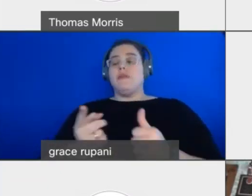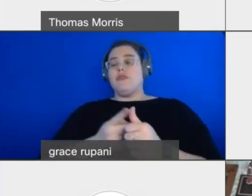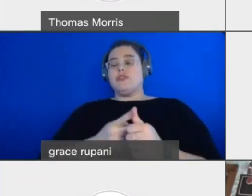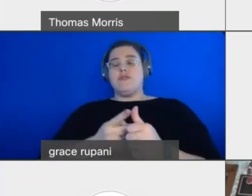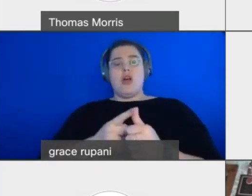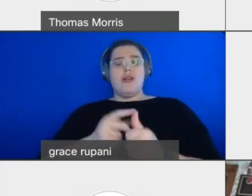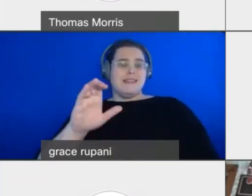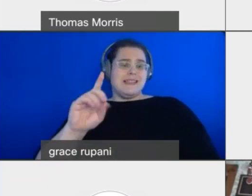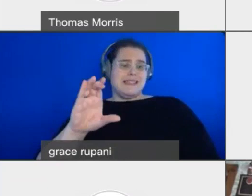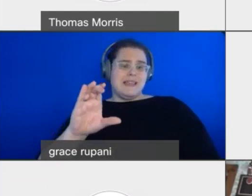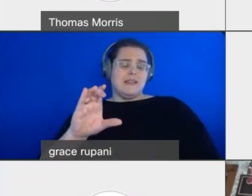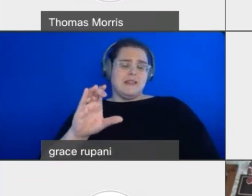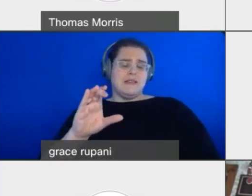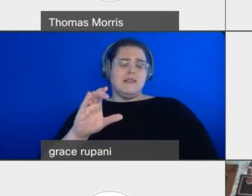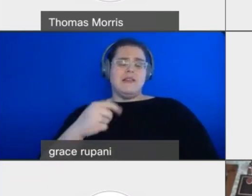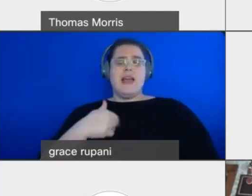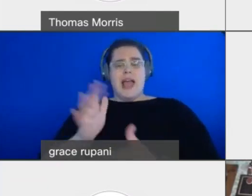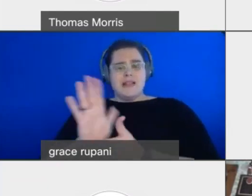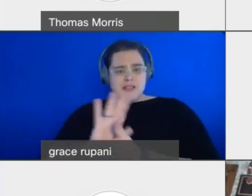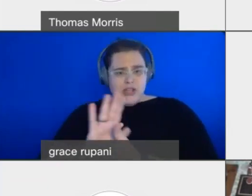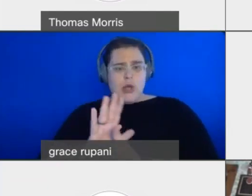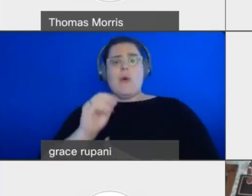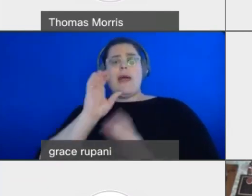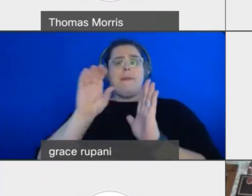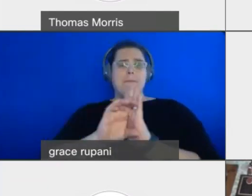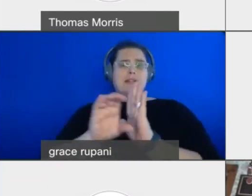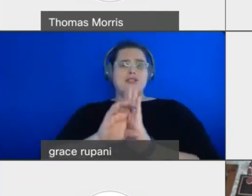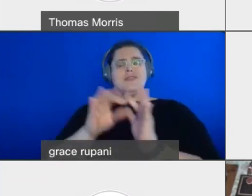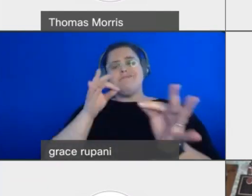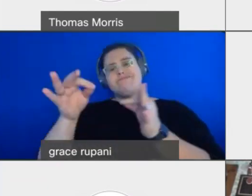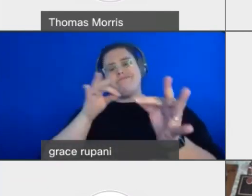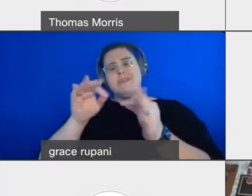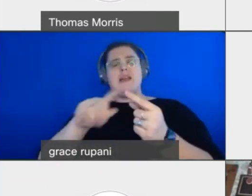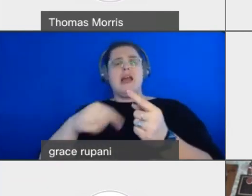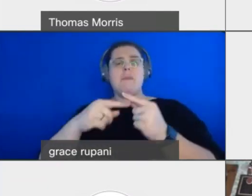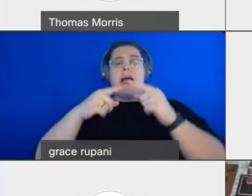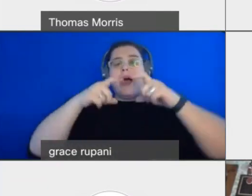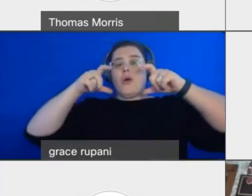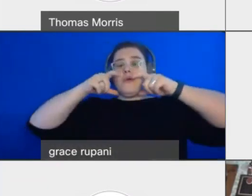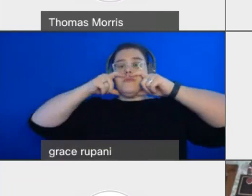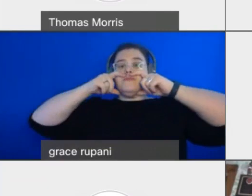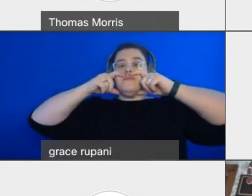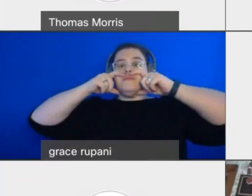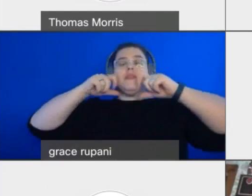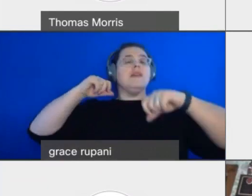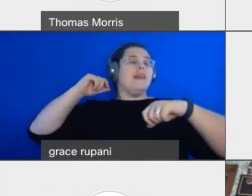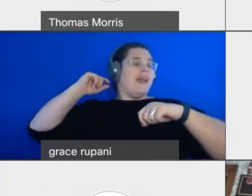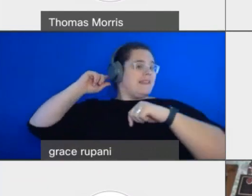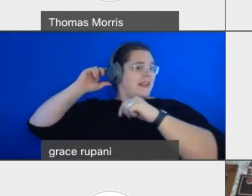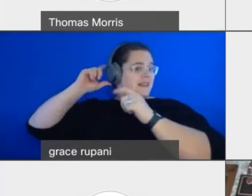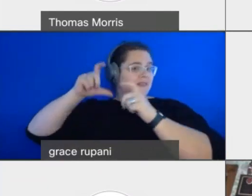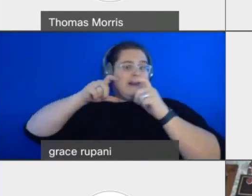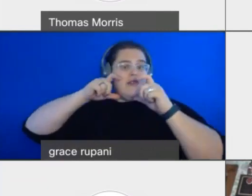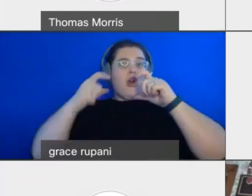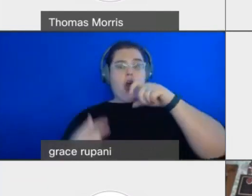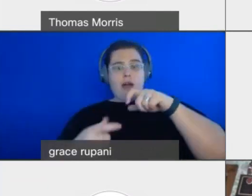CDC has a video and pictures on knotting it and tucking the sides to improve the side gap, and